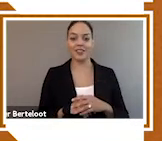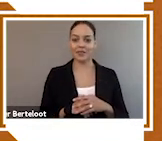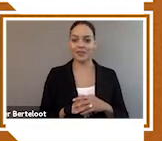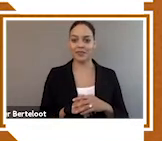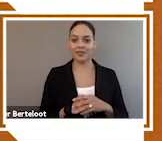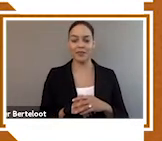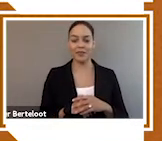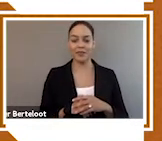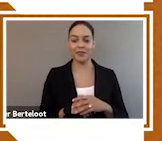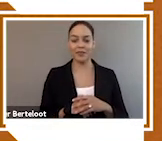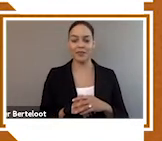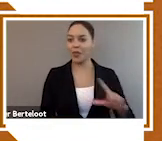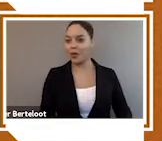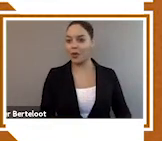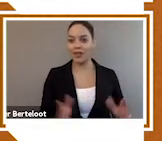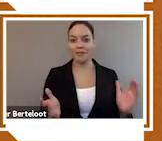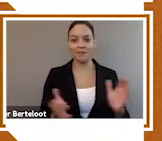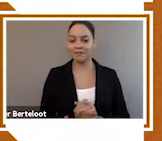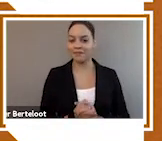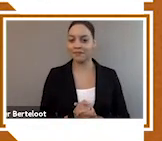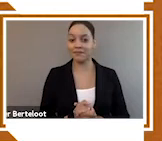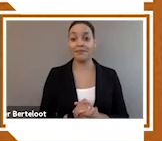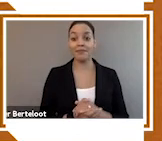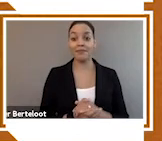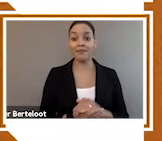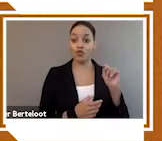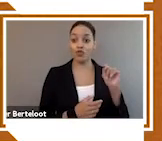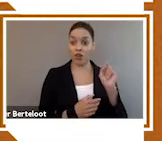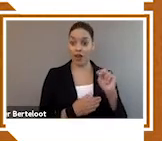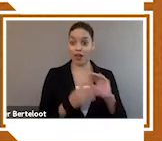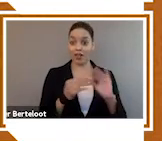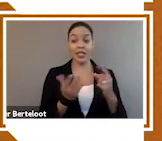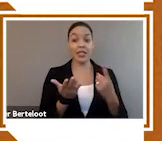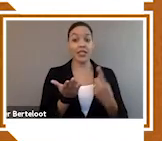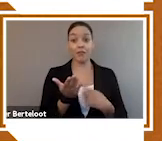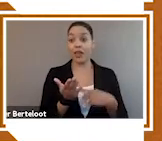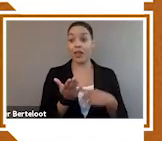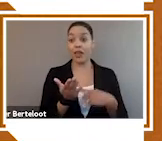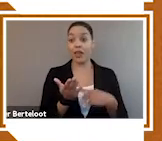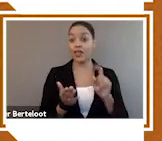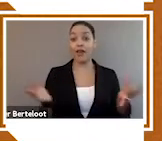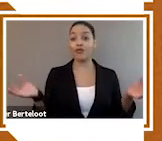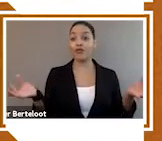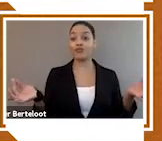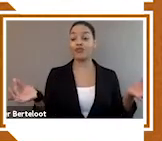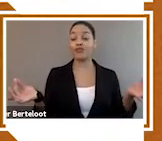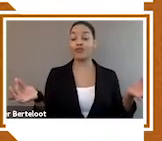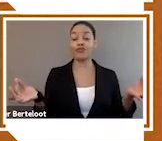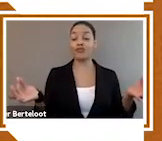Lord. And sometimes you just gotta zen out. You know, you just gotta find your center, you know.